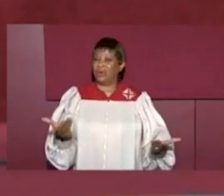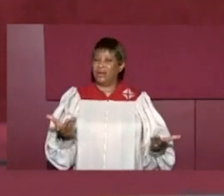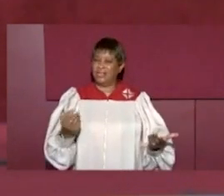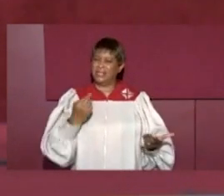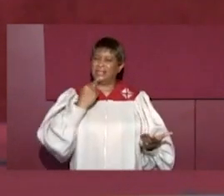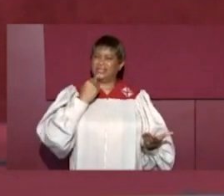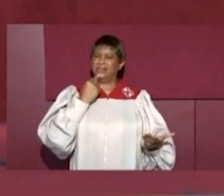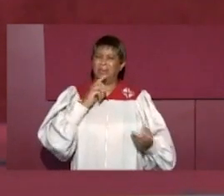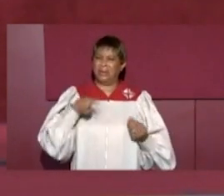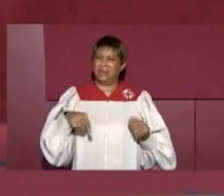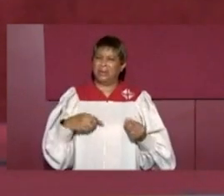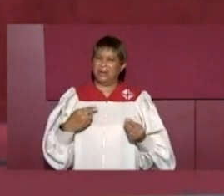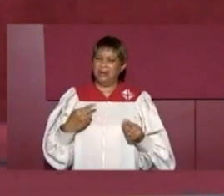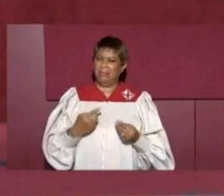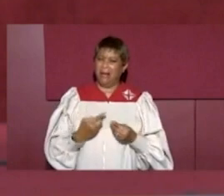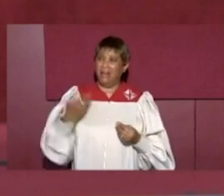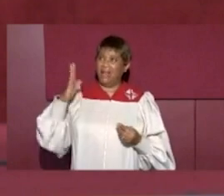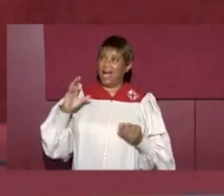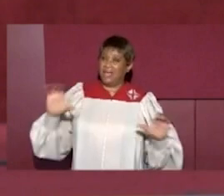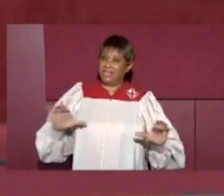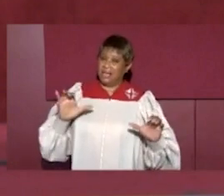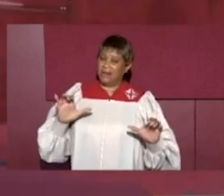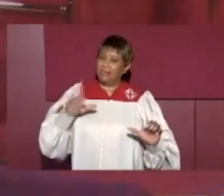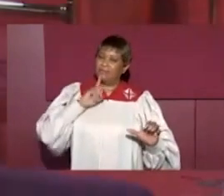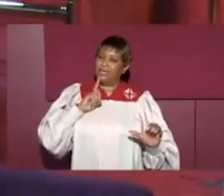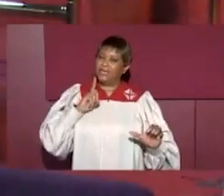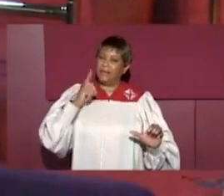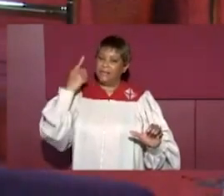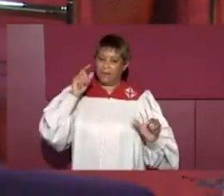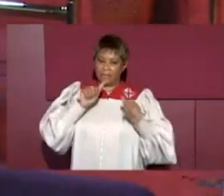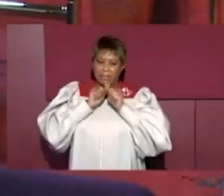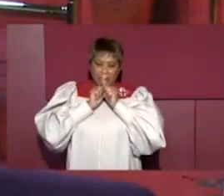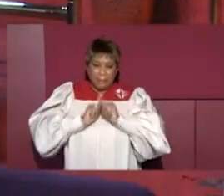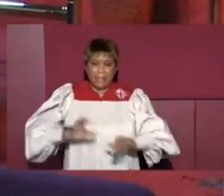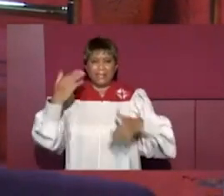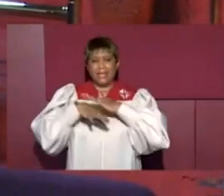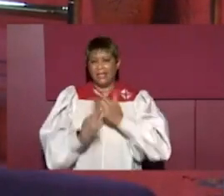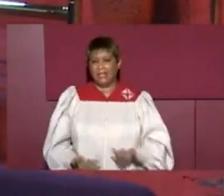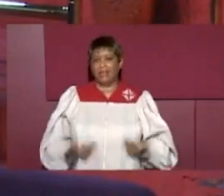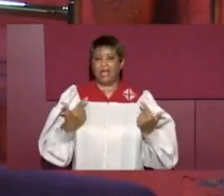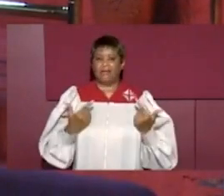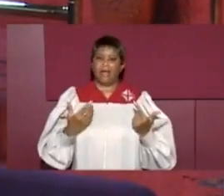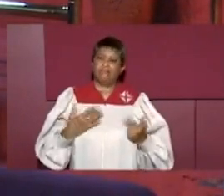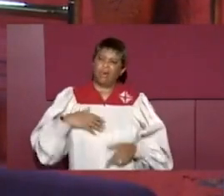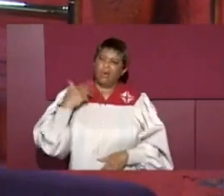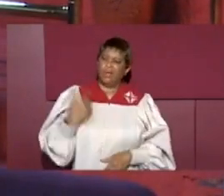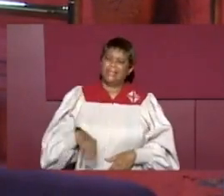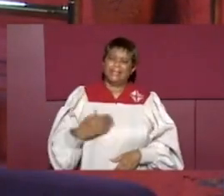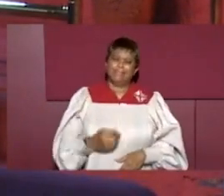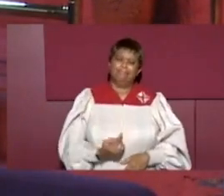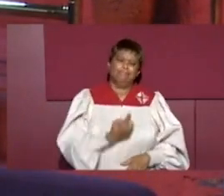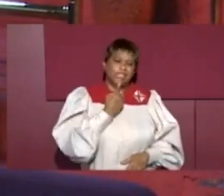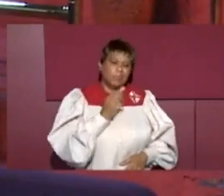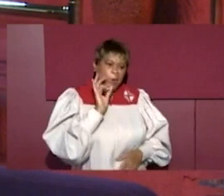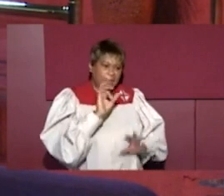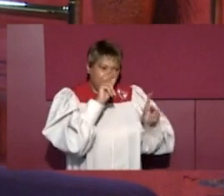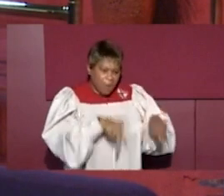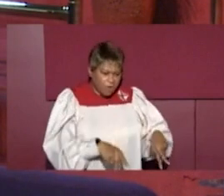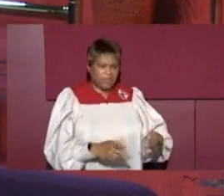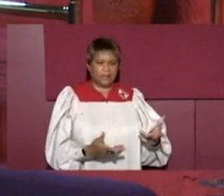disappointed about, God did to be a blessing in your life. I'm just so disappointed that this person, that person.